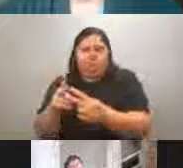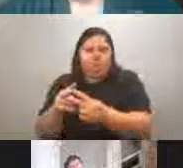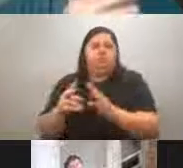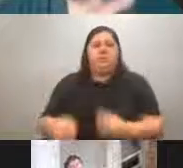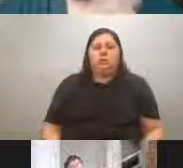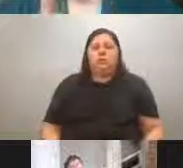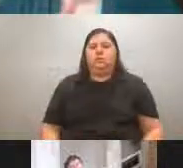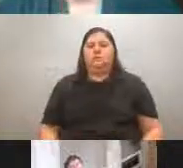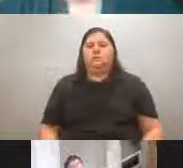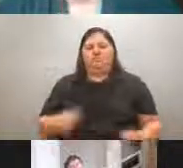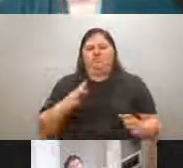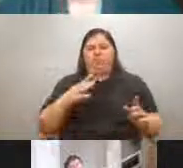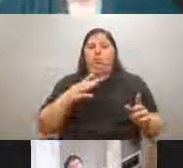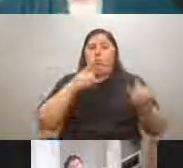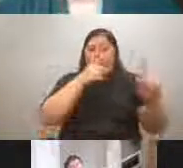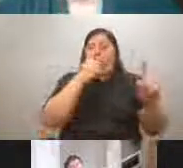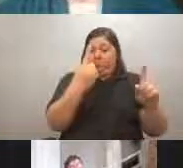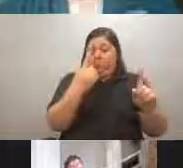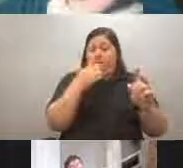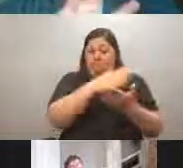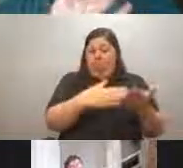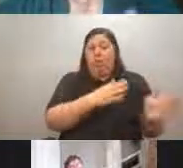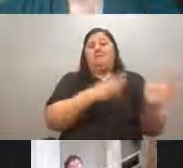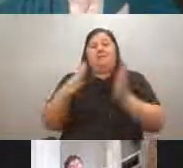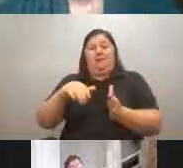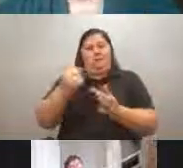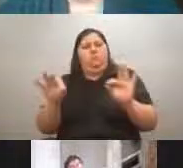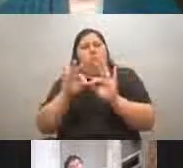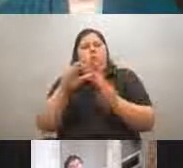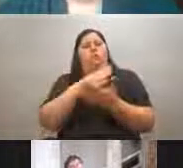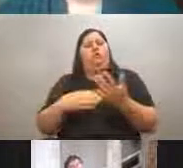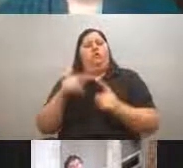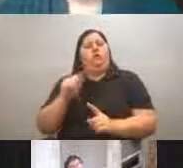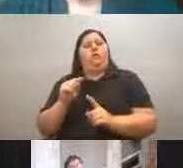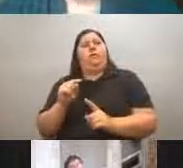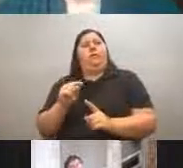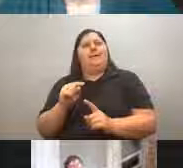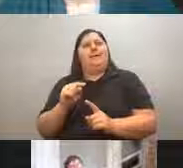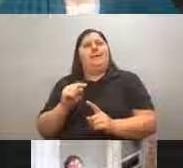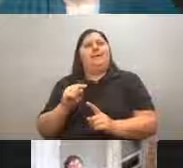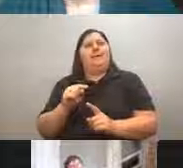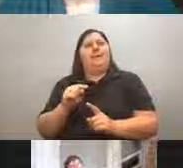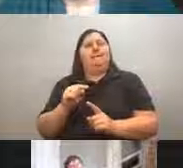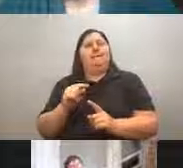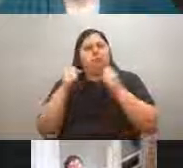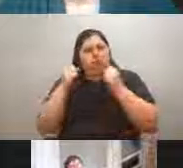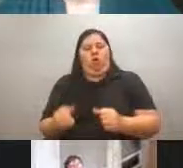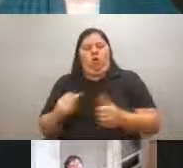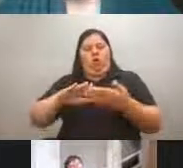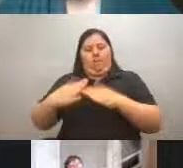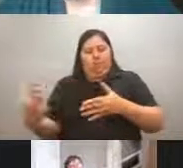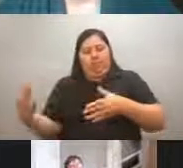in this part of this project is going to be, it's going to have a very robust community